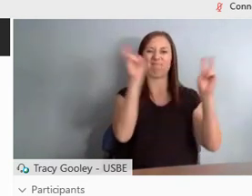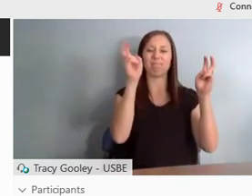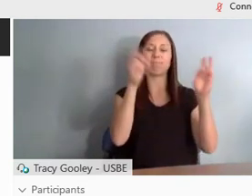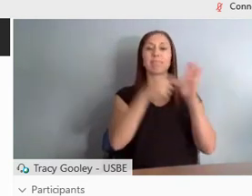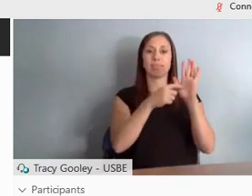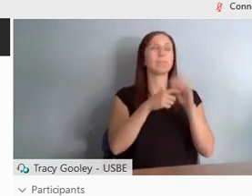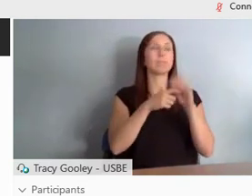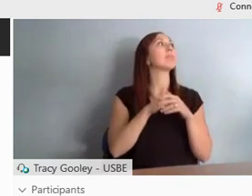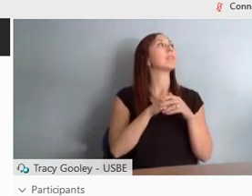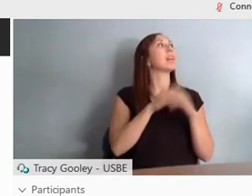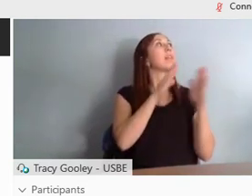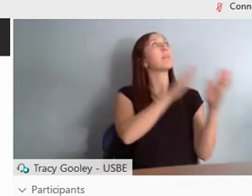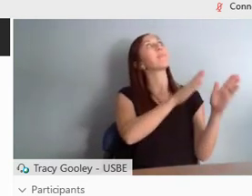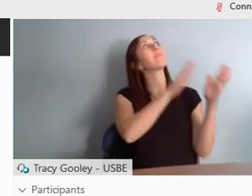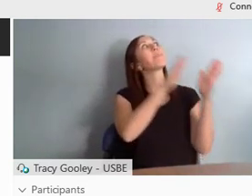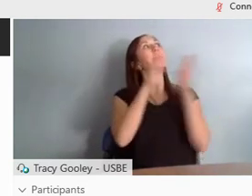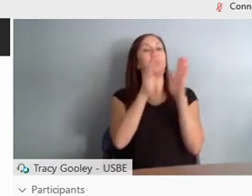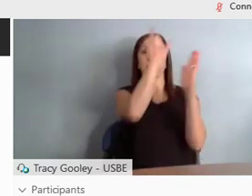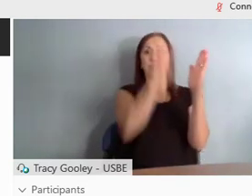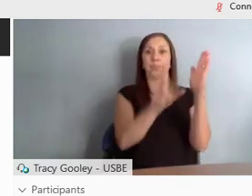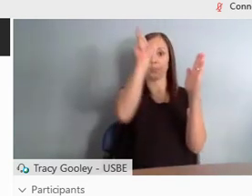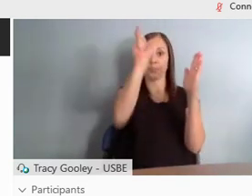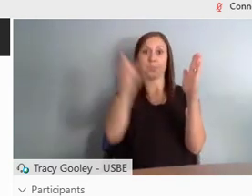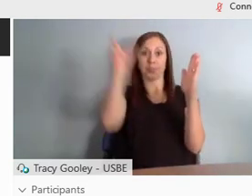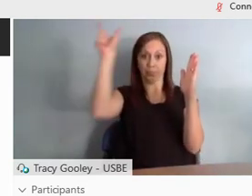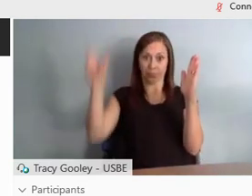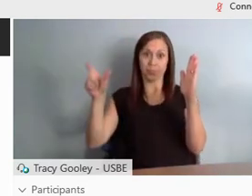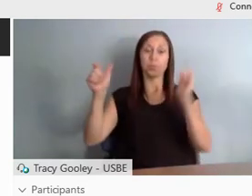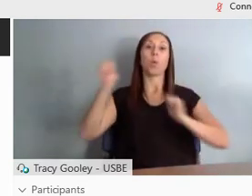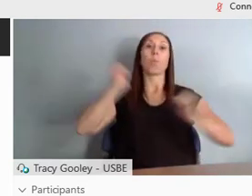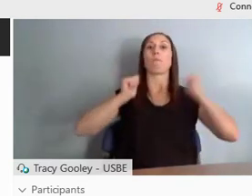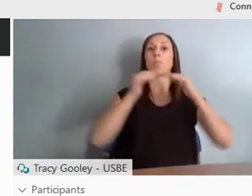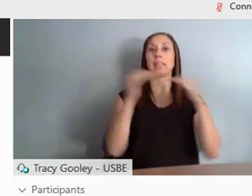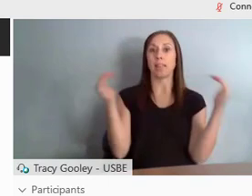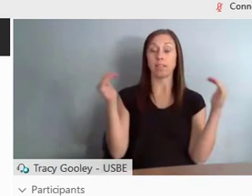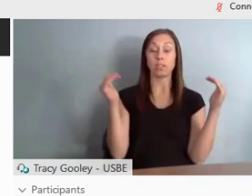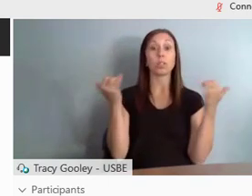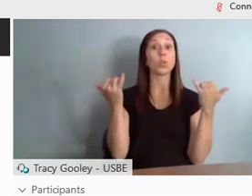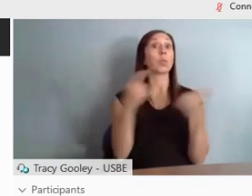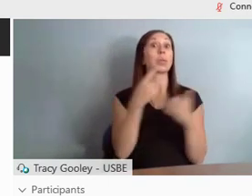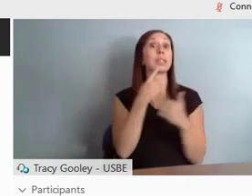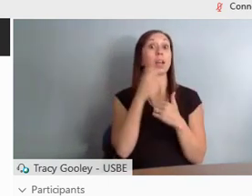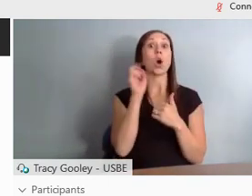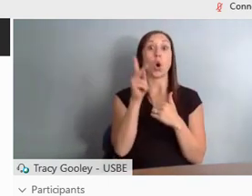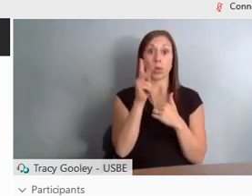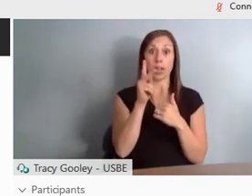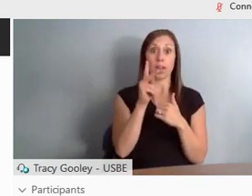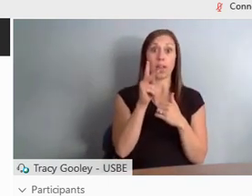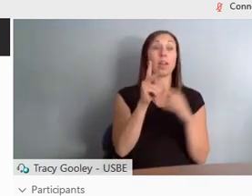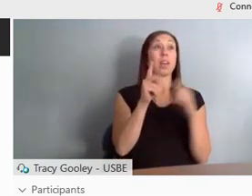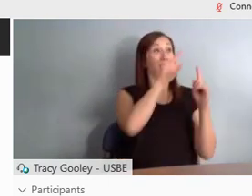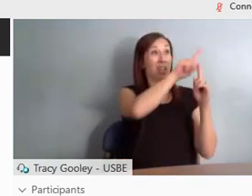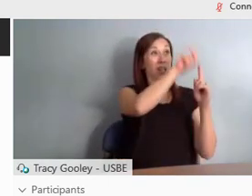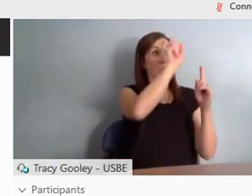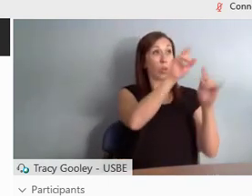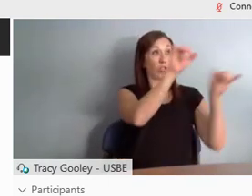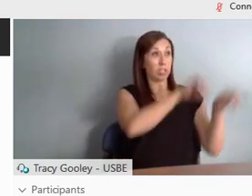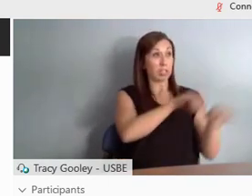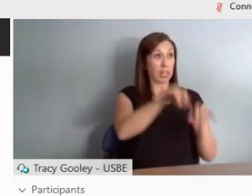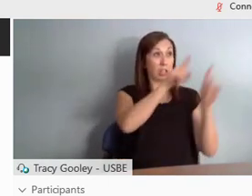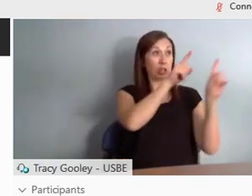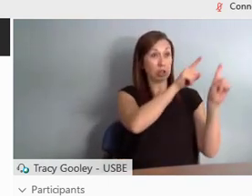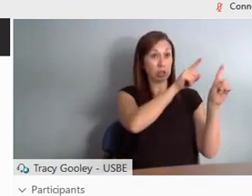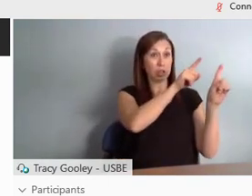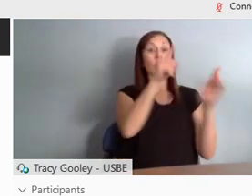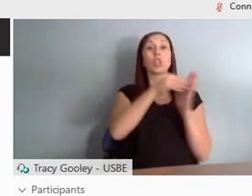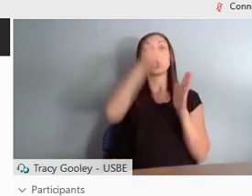alignment there. Then as you move about, we have what are called our performance levels. So now we say, okay, aligned to this question in our standard, here's